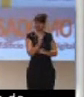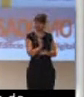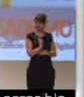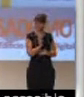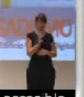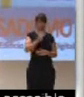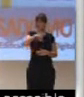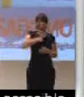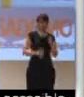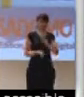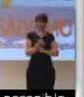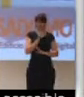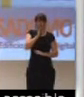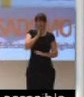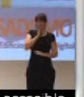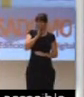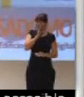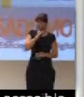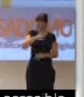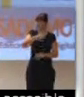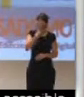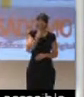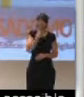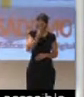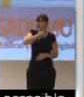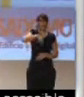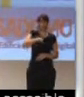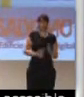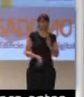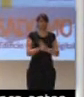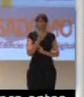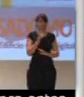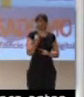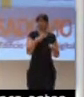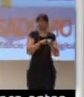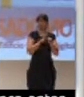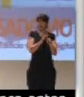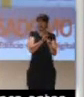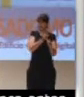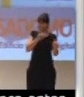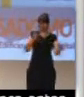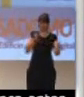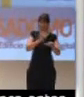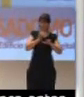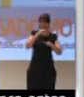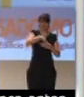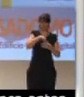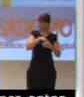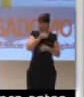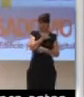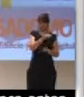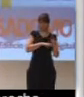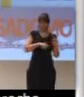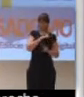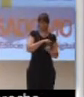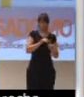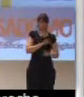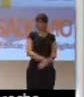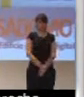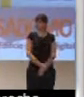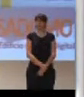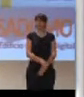very accessible for all, we will create a new digital gap in this